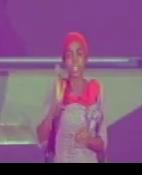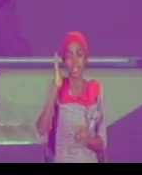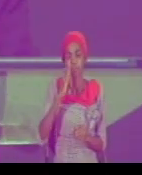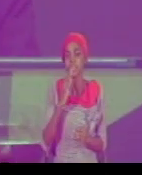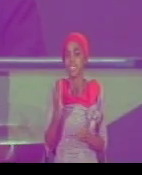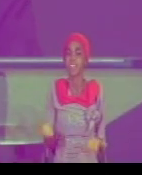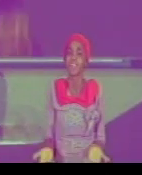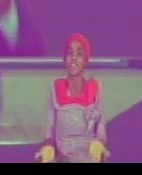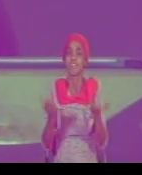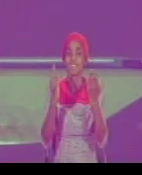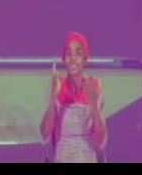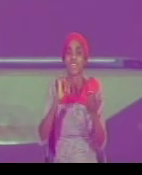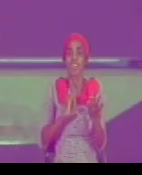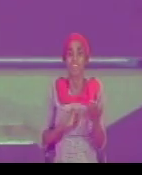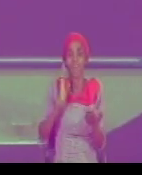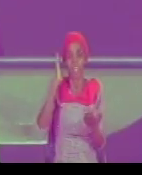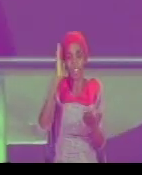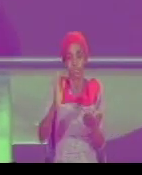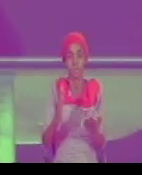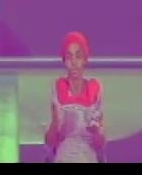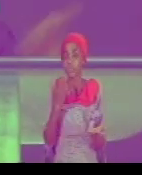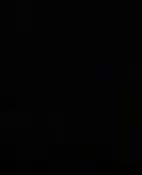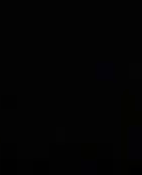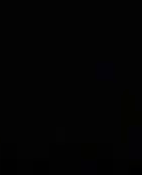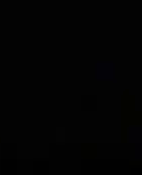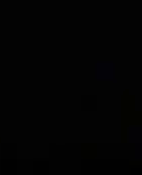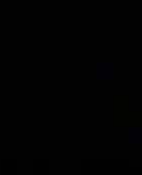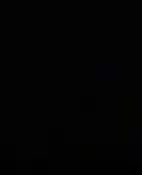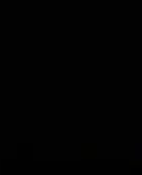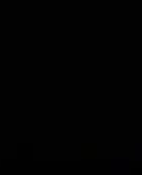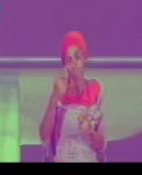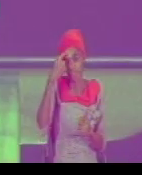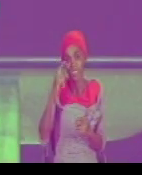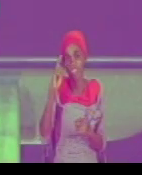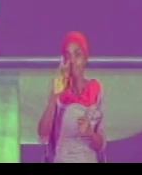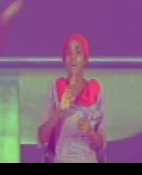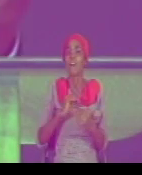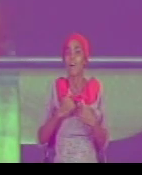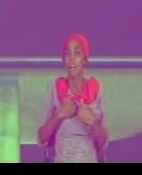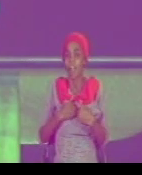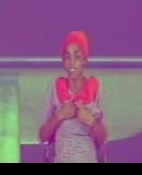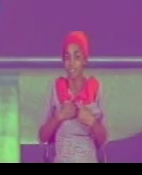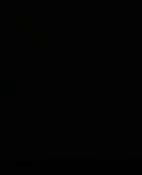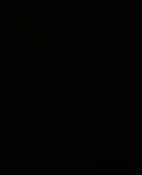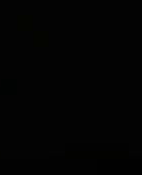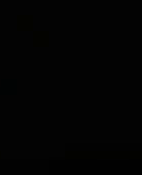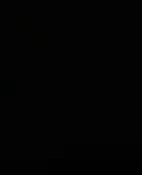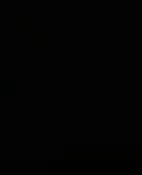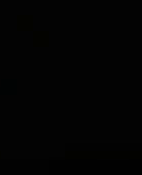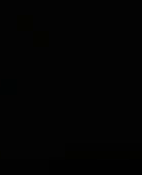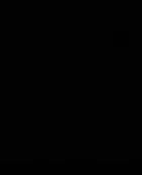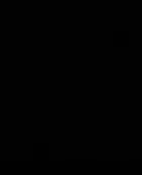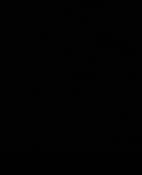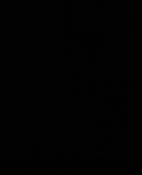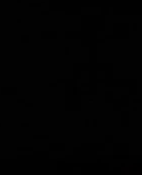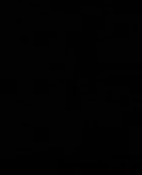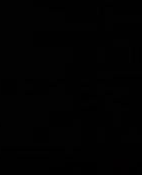praise, for thou hast done wonderful things. Salvation, wonderful.